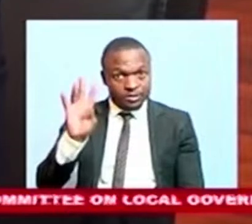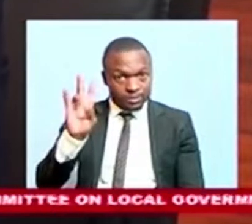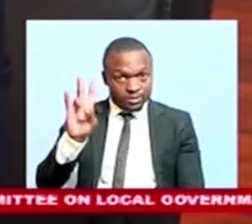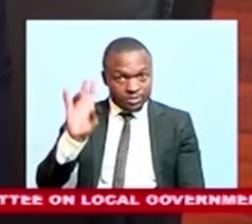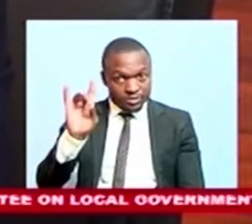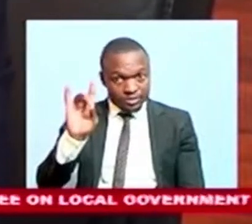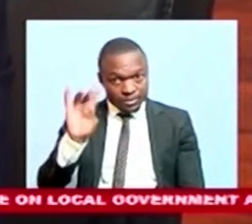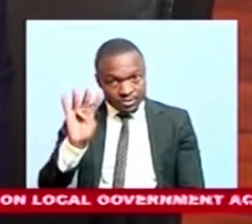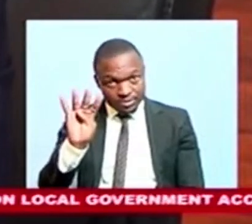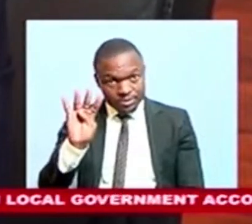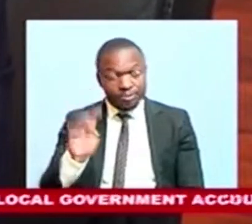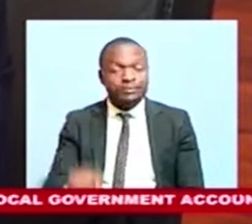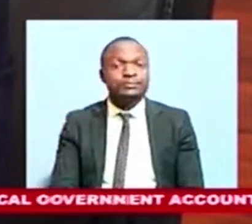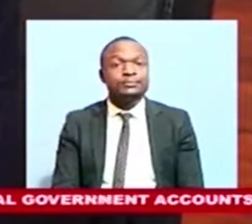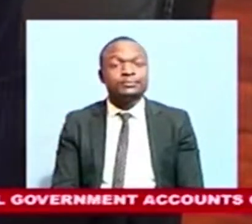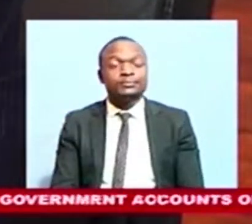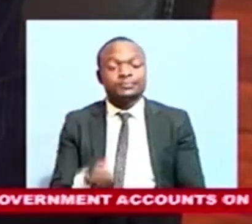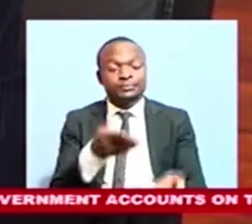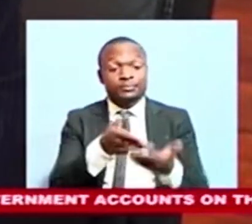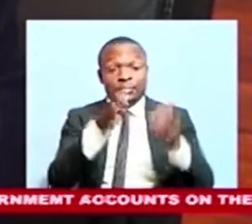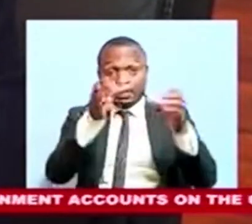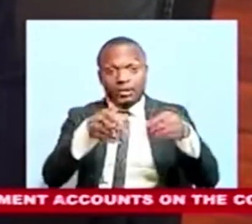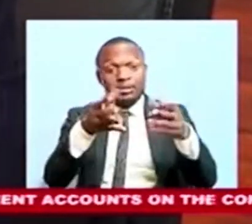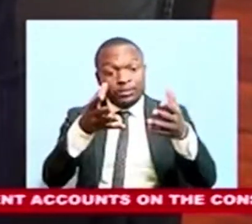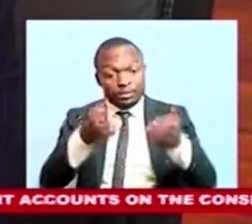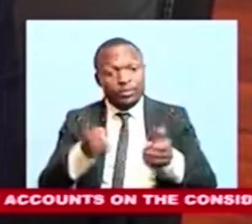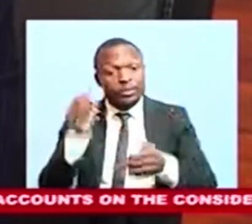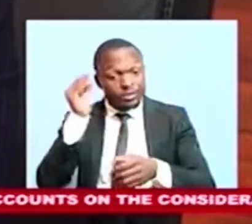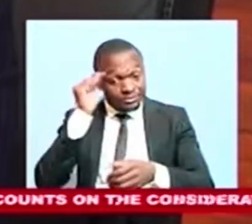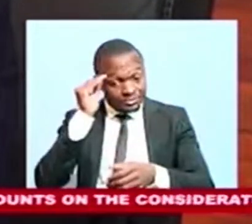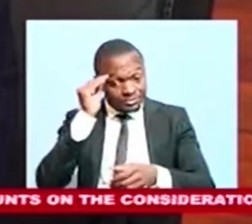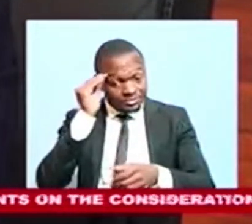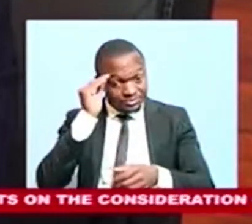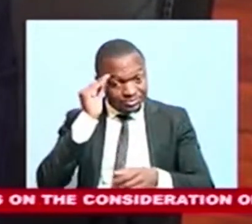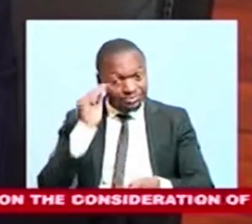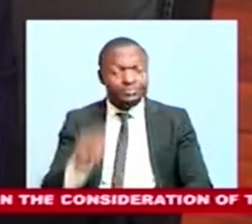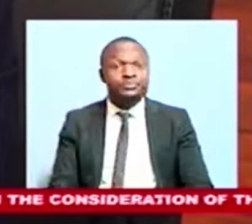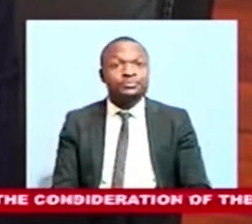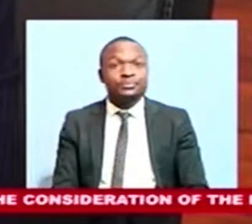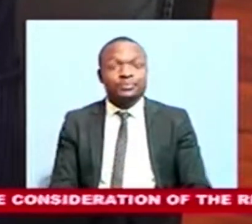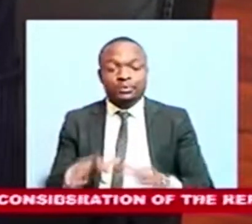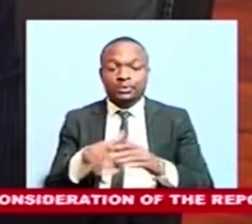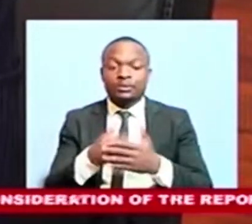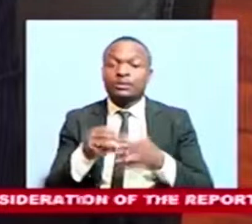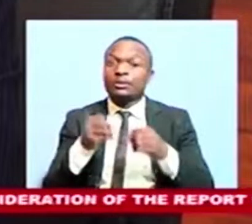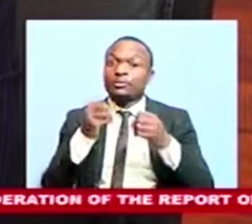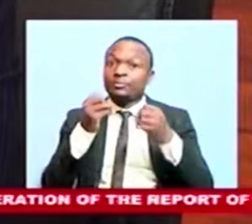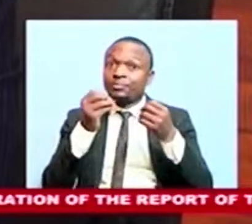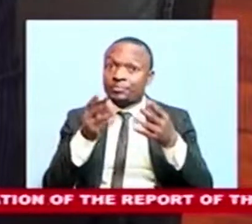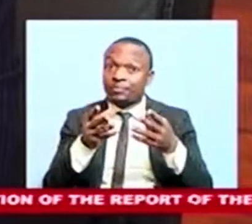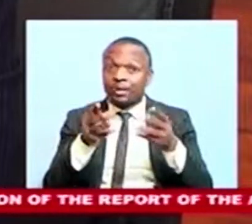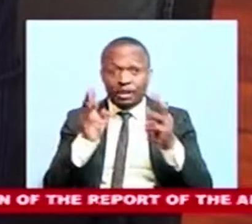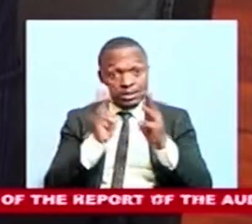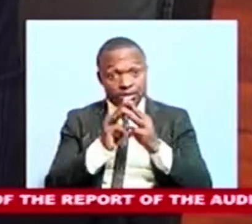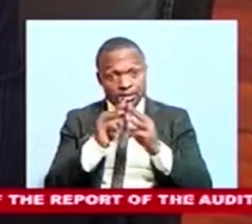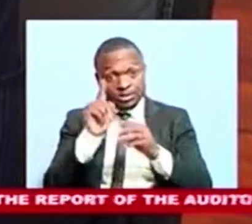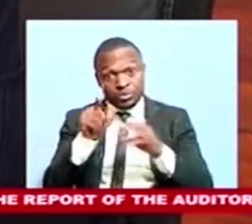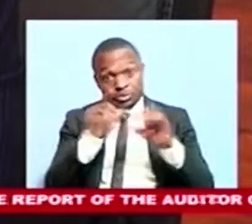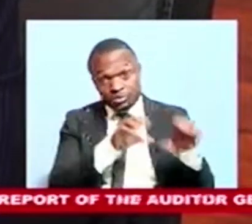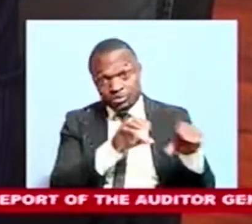154,784. This committee would want to know how many meetings did you